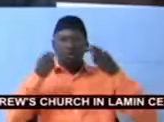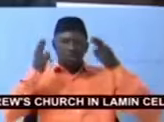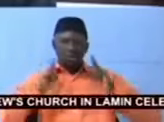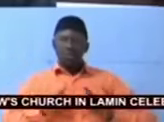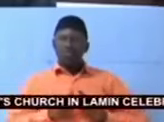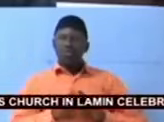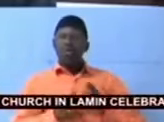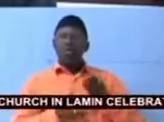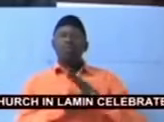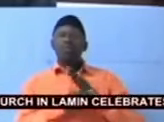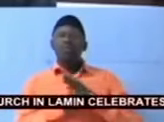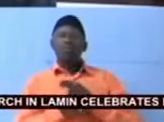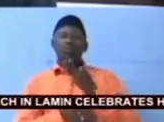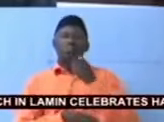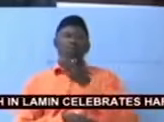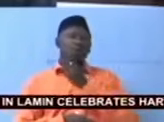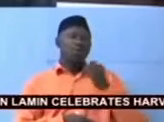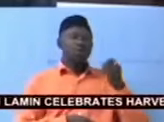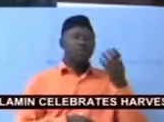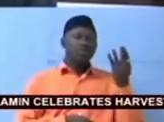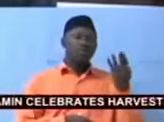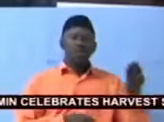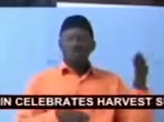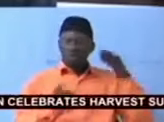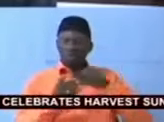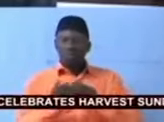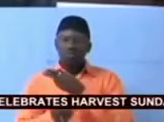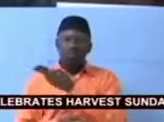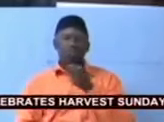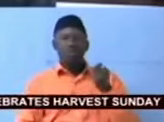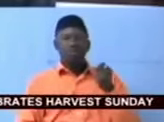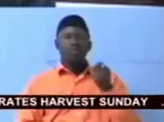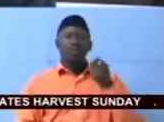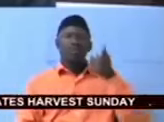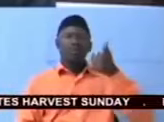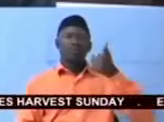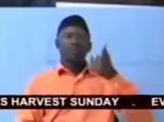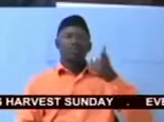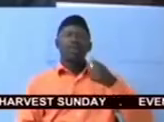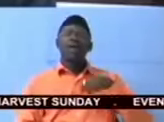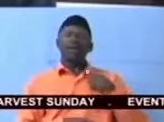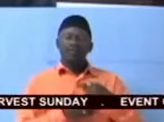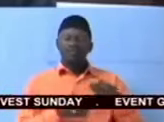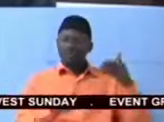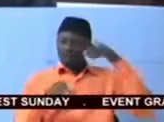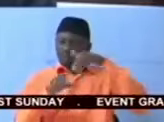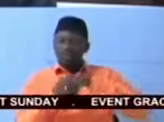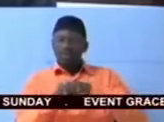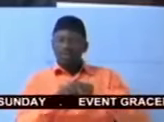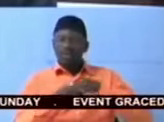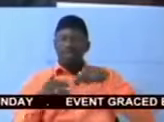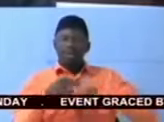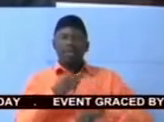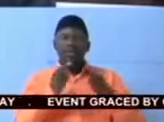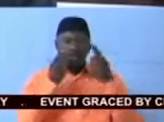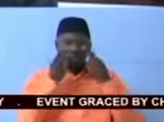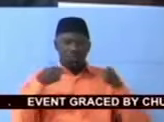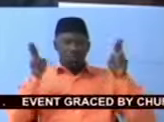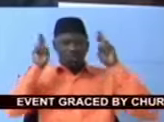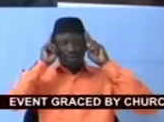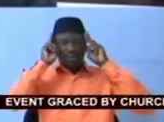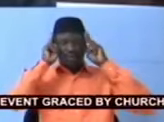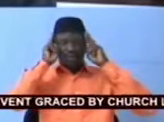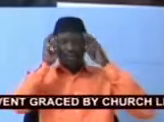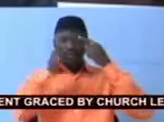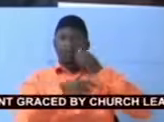diganté 2004 ak 2006. I then got enrolled at the University of the Gambia. Mu jégué ma dugg nak ci University